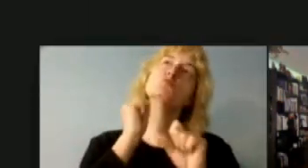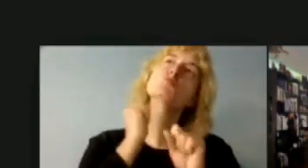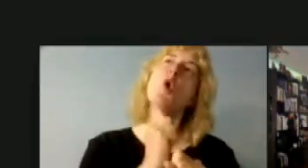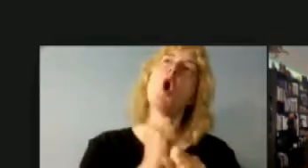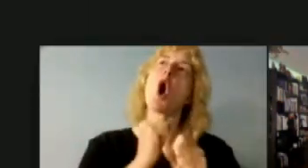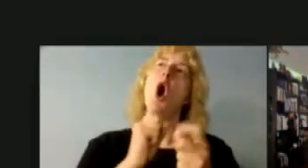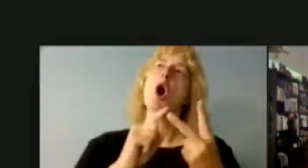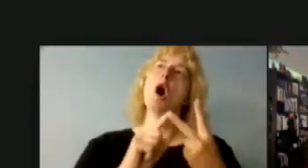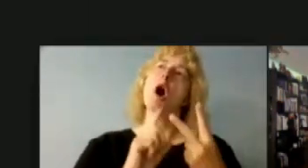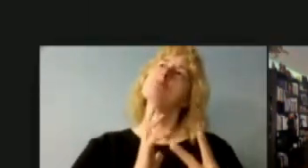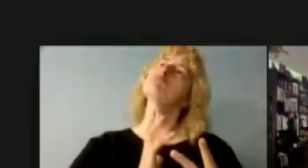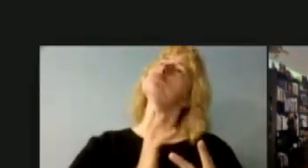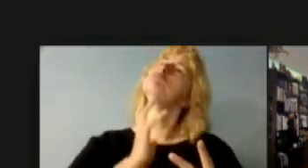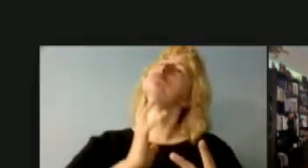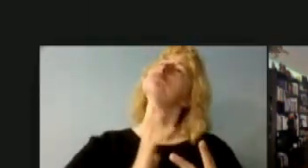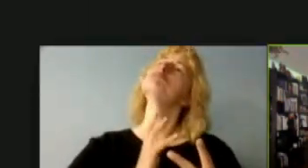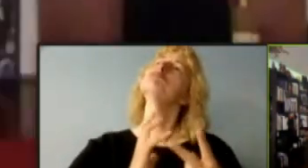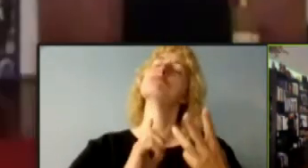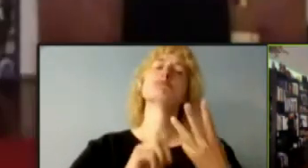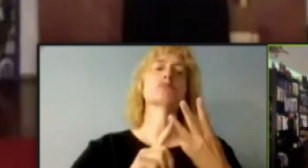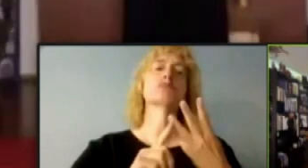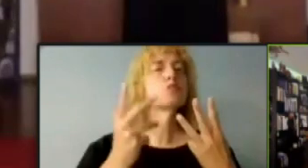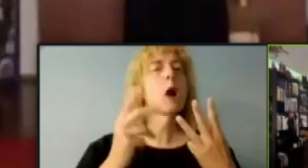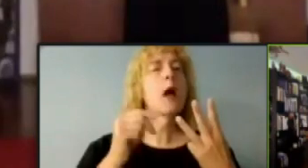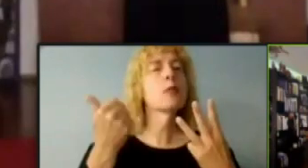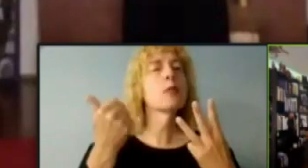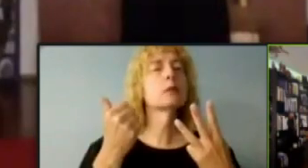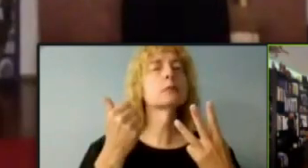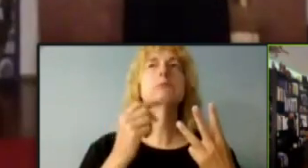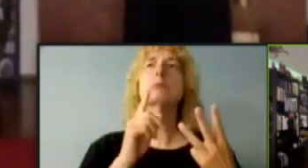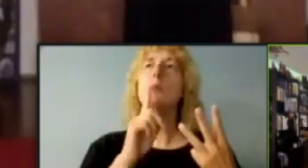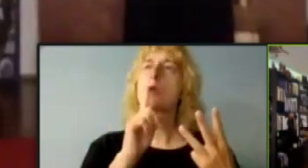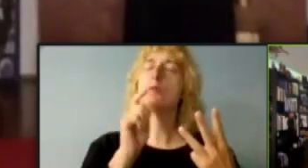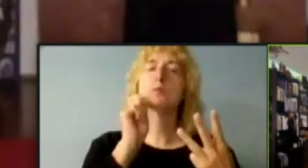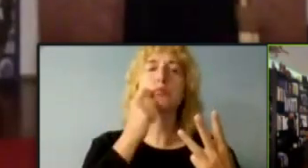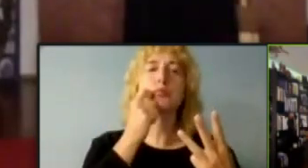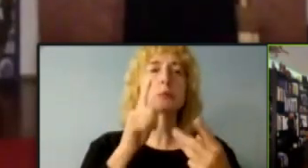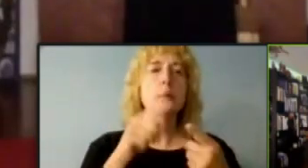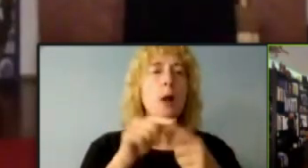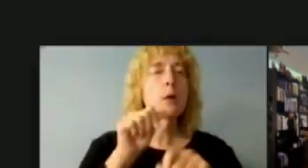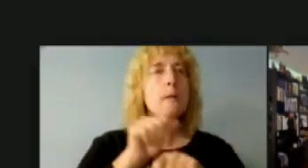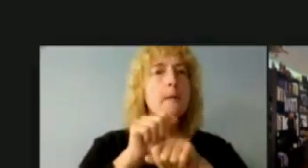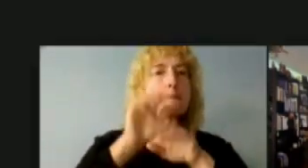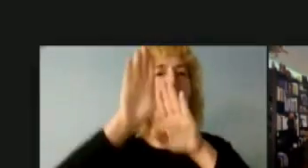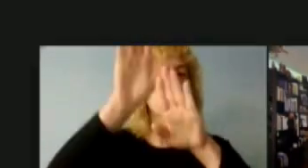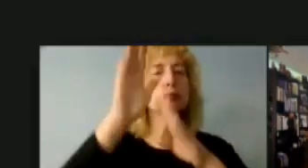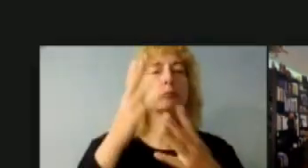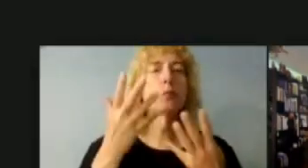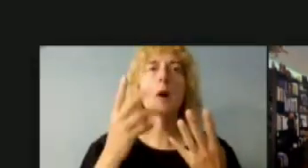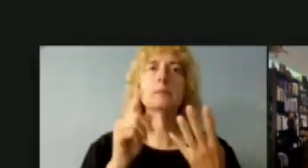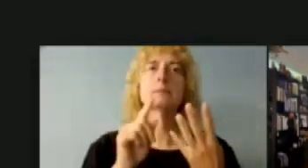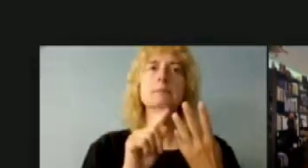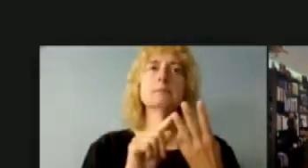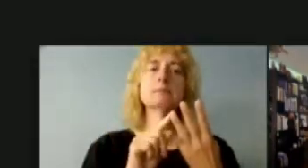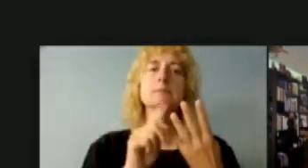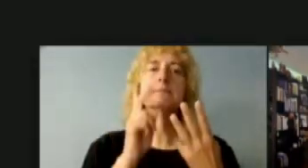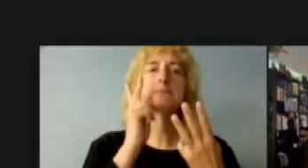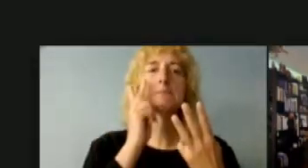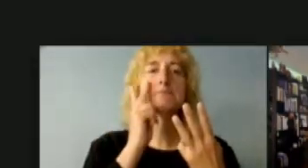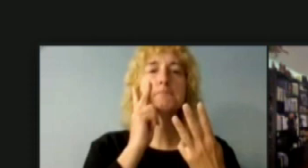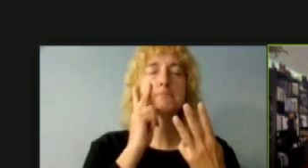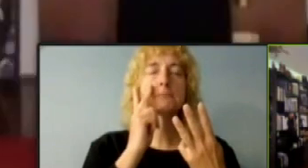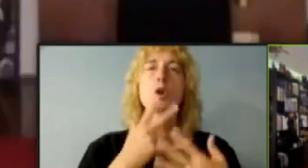dignified for mountains, what's a really cool thing about a mountain, right? So from here, breathing in, let's see how wide